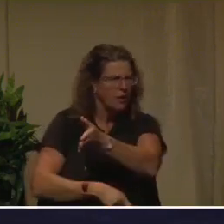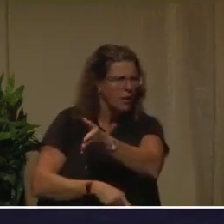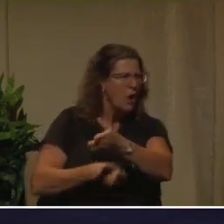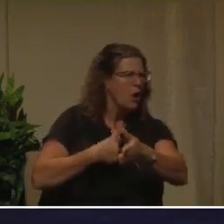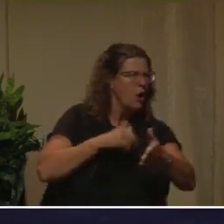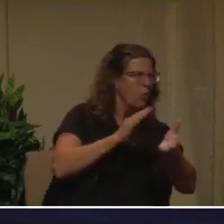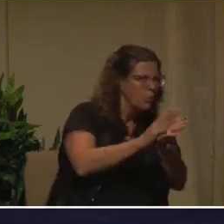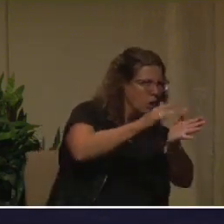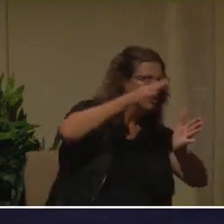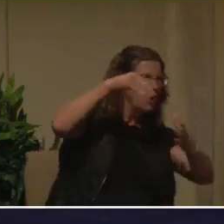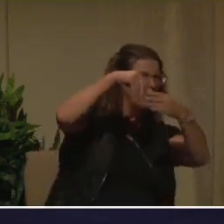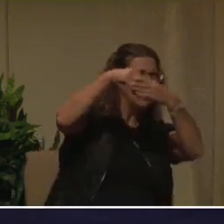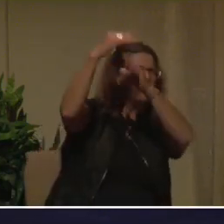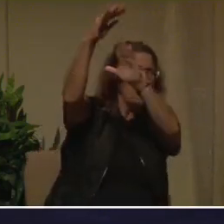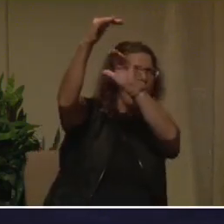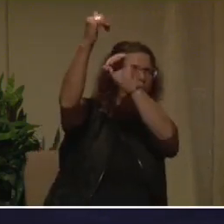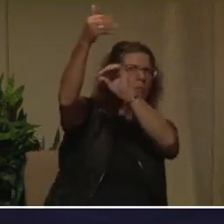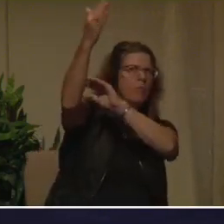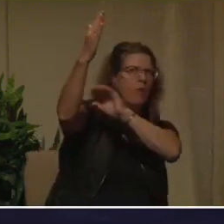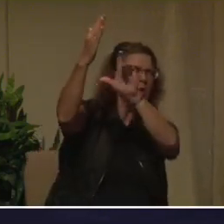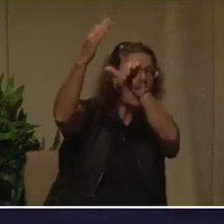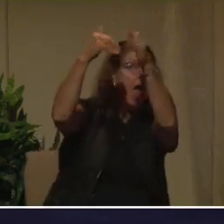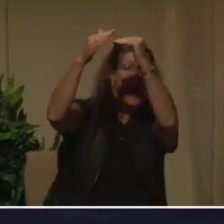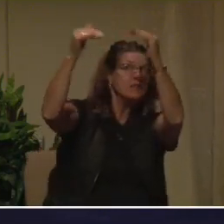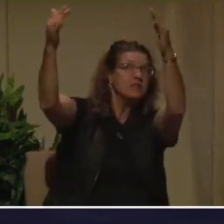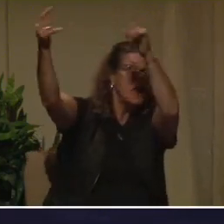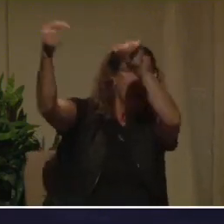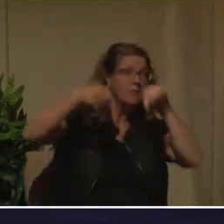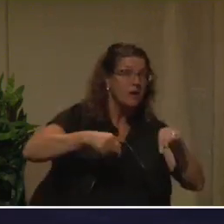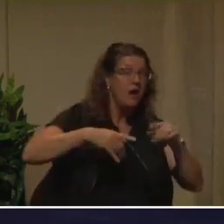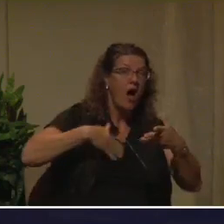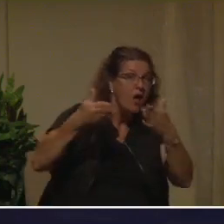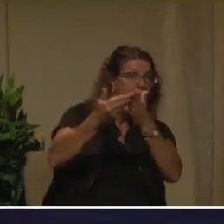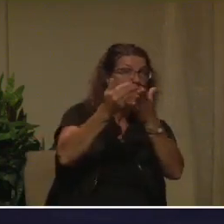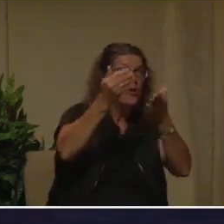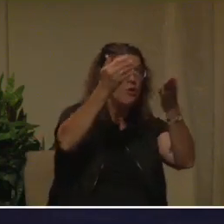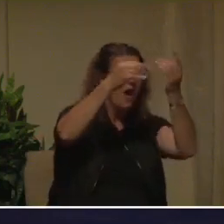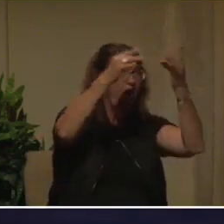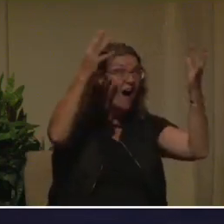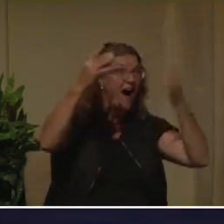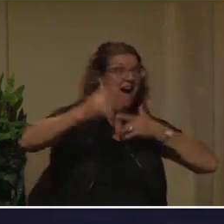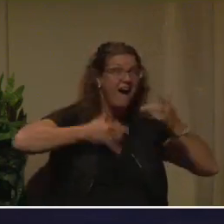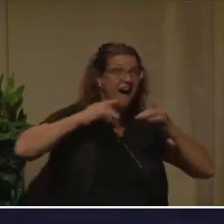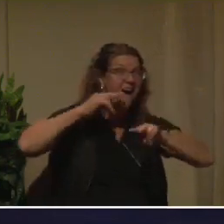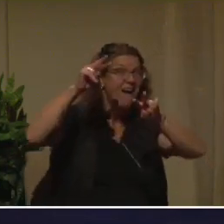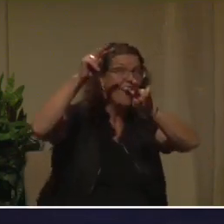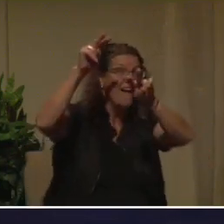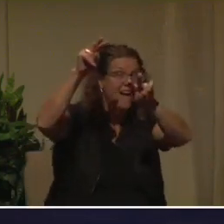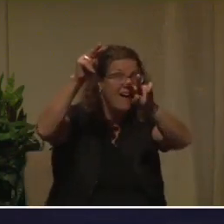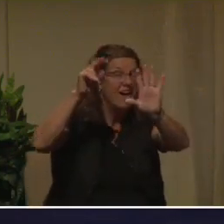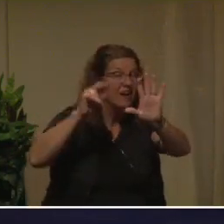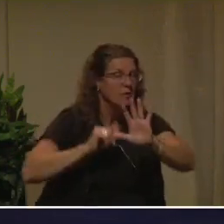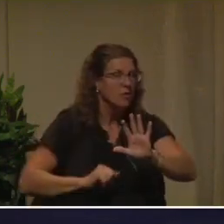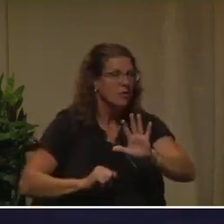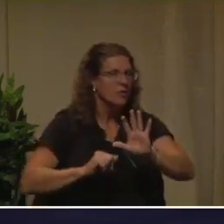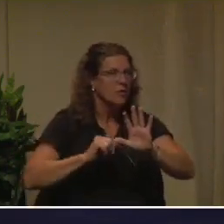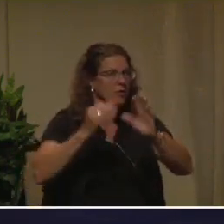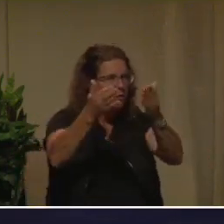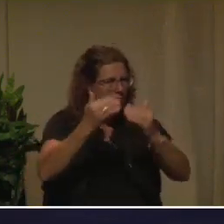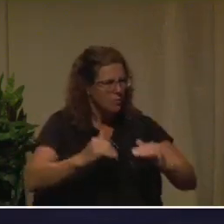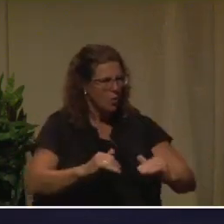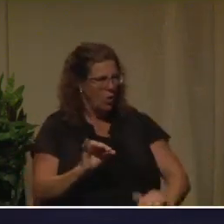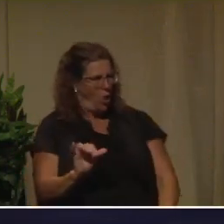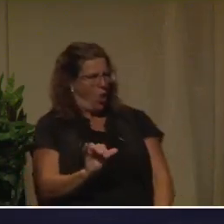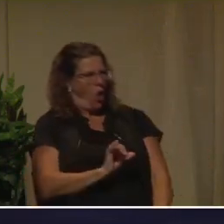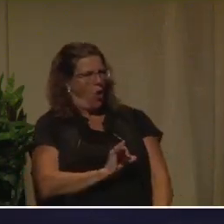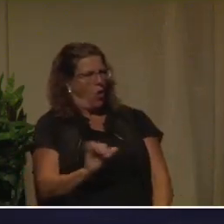We glory in the hope of God. You know, yeah, heaven's coming, and, you know, and the new heavens and earth, it's all coming. But Paul says, we also glory in our sufferings.